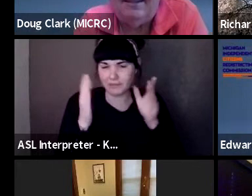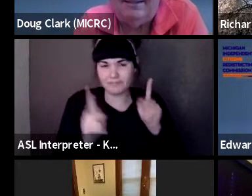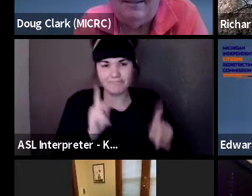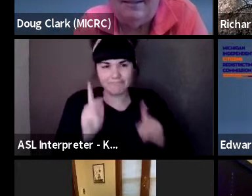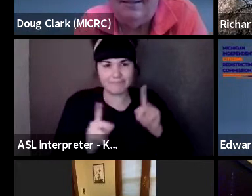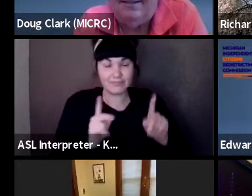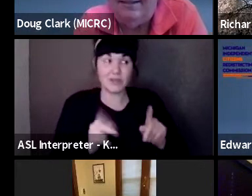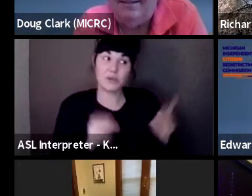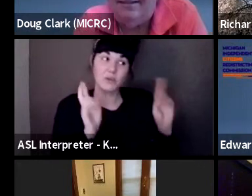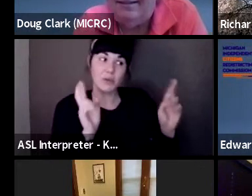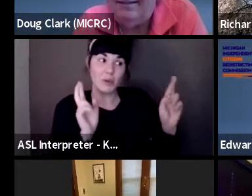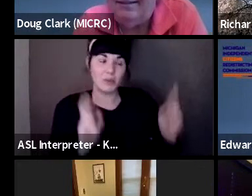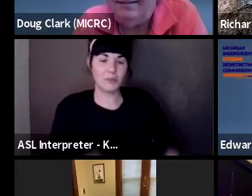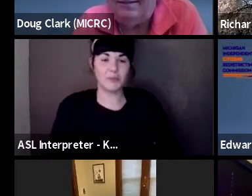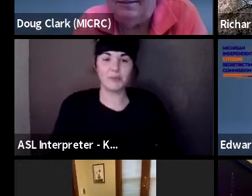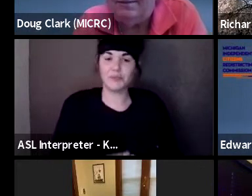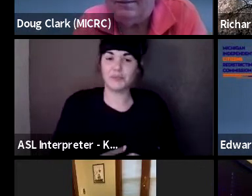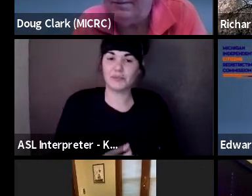Okay, how about you, Brittany?